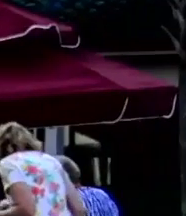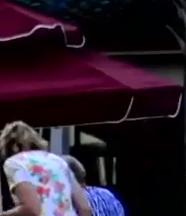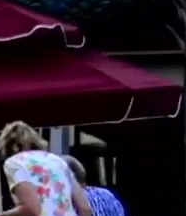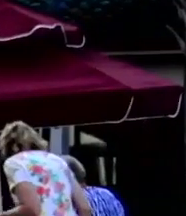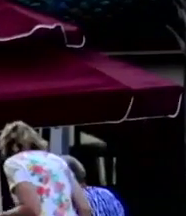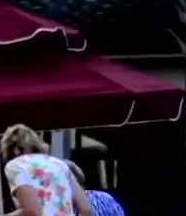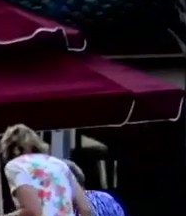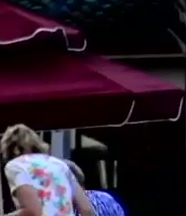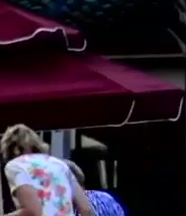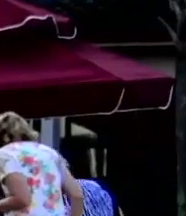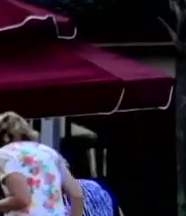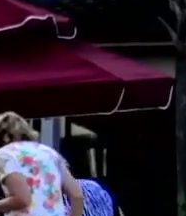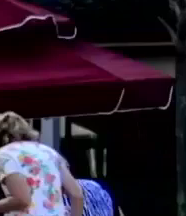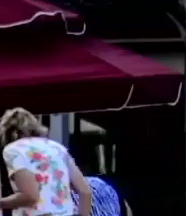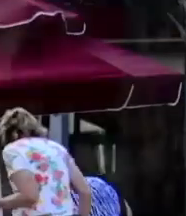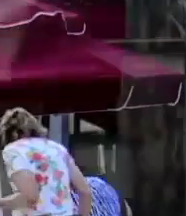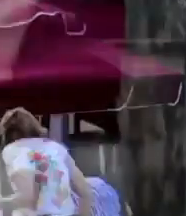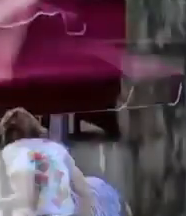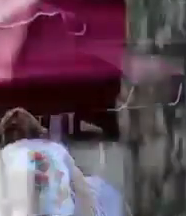Hi, good evening, everyone.